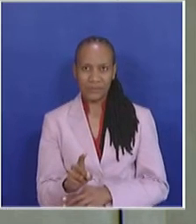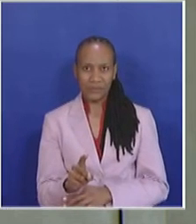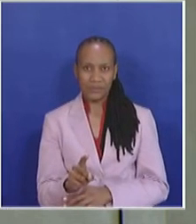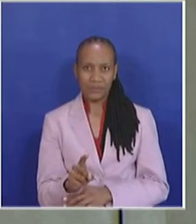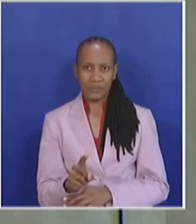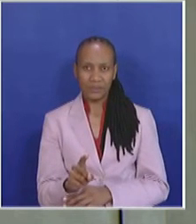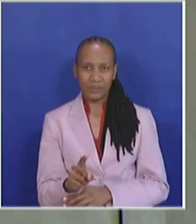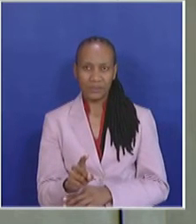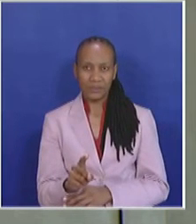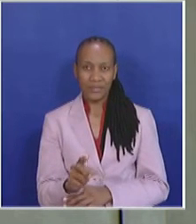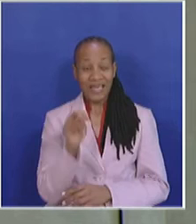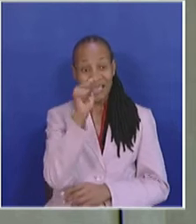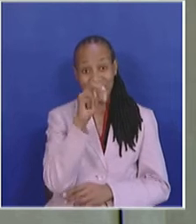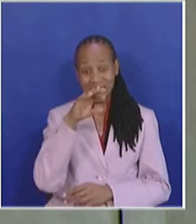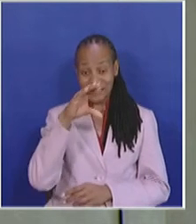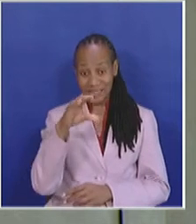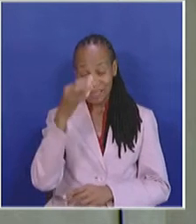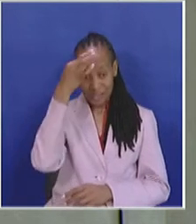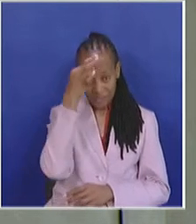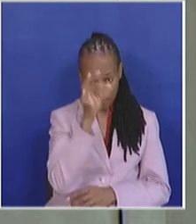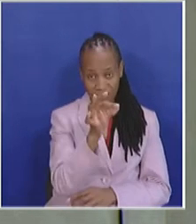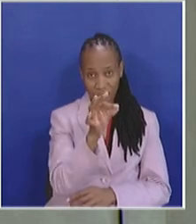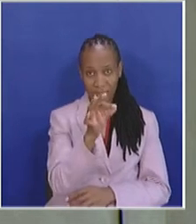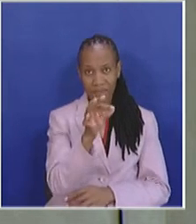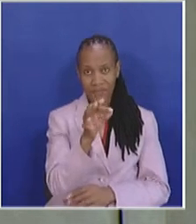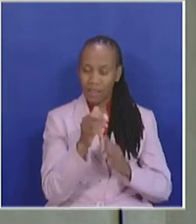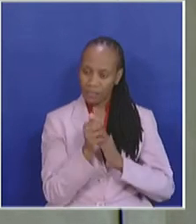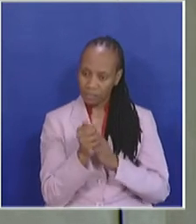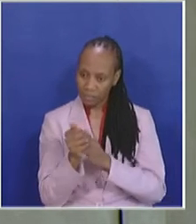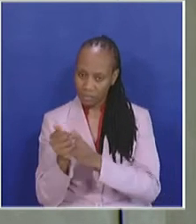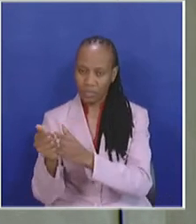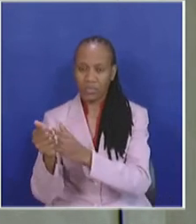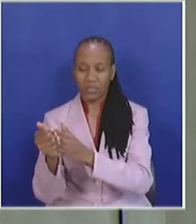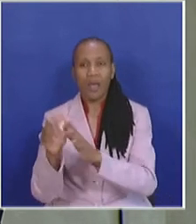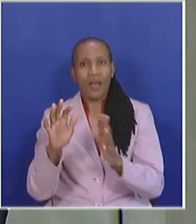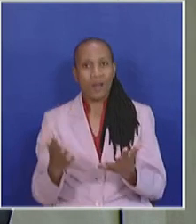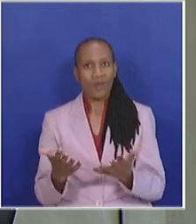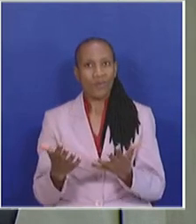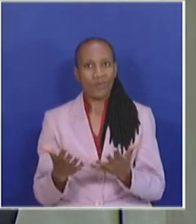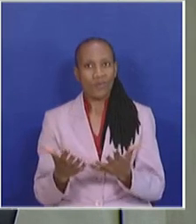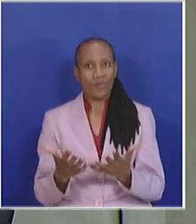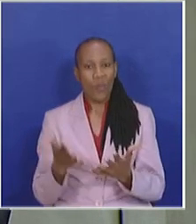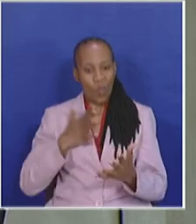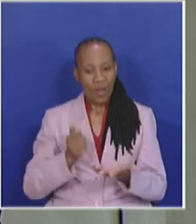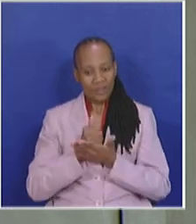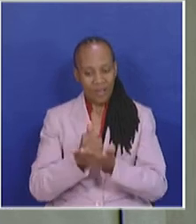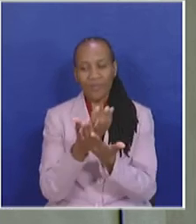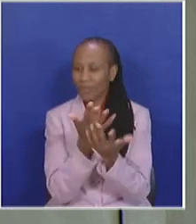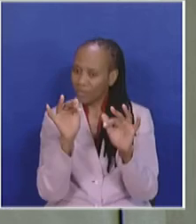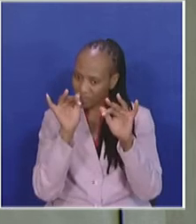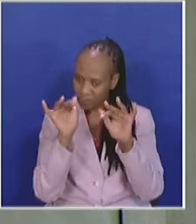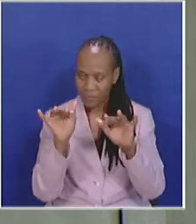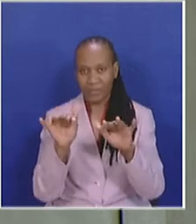authority that the ANC-led government is led from the perspective of placing the people at the